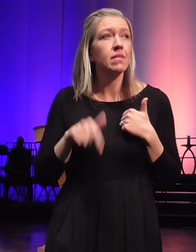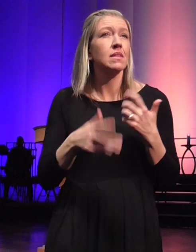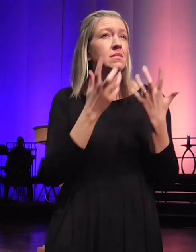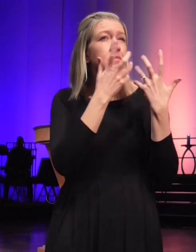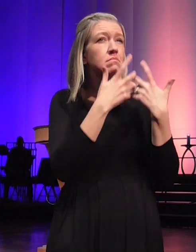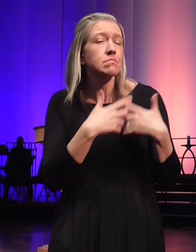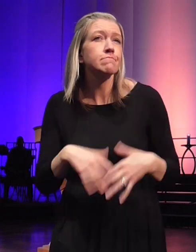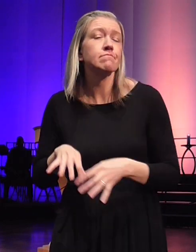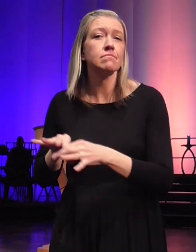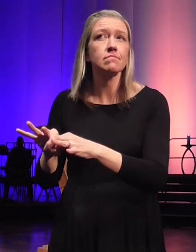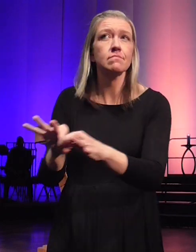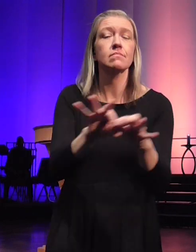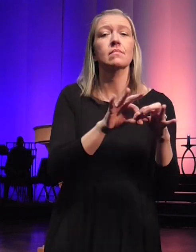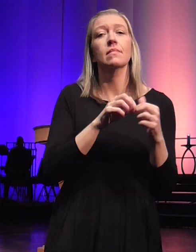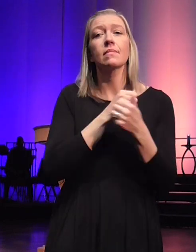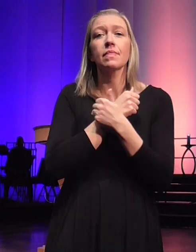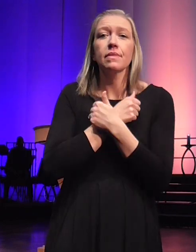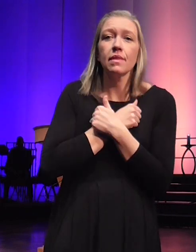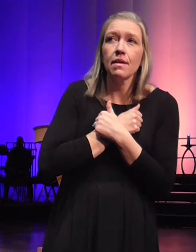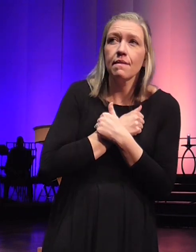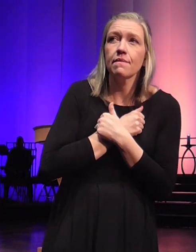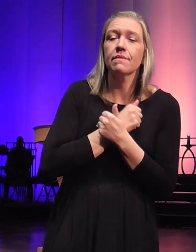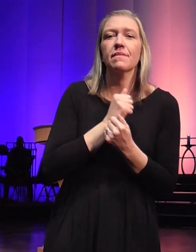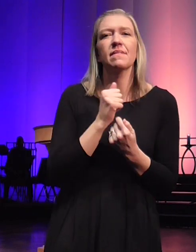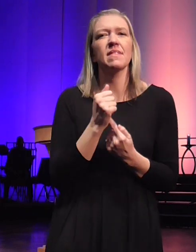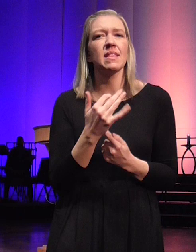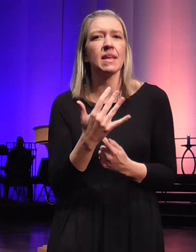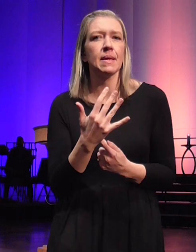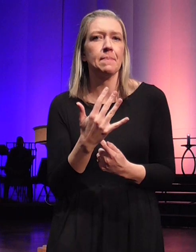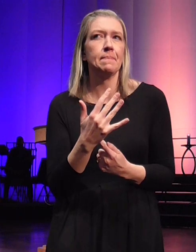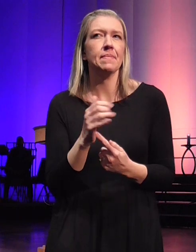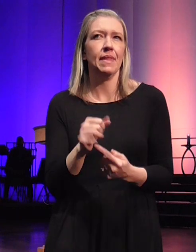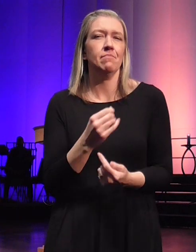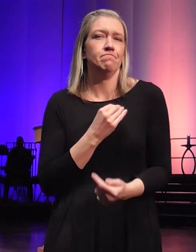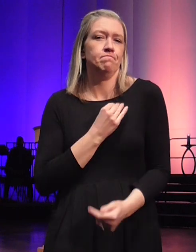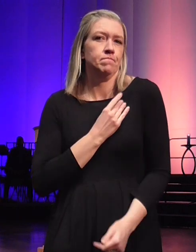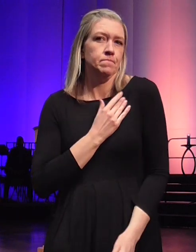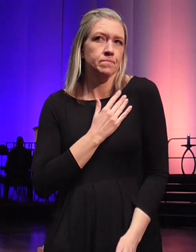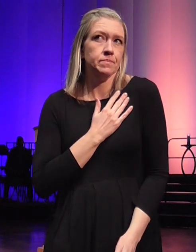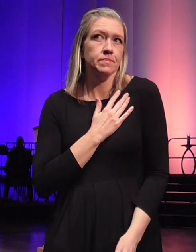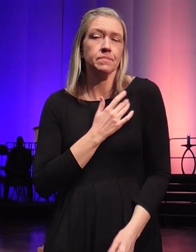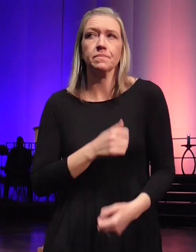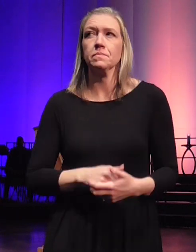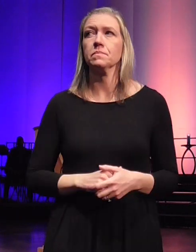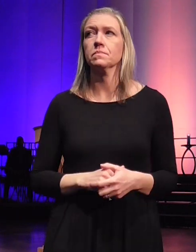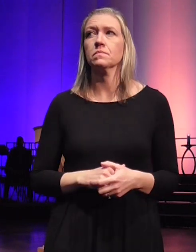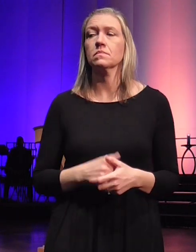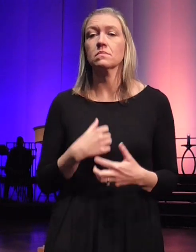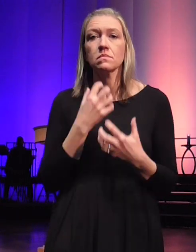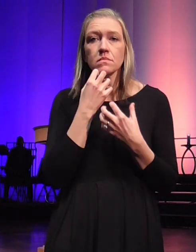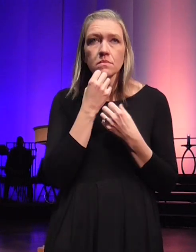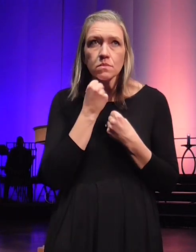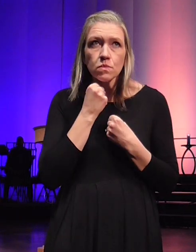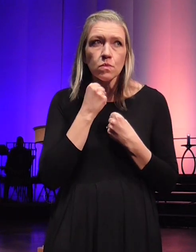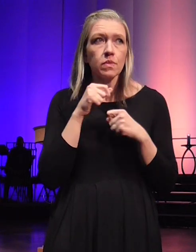love, the flame, the love that flickers. And I behold this presence.